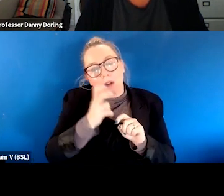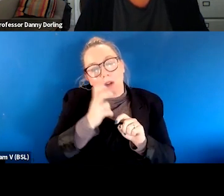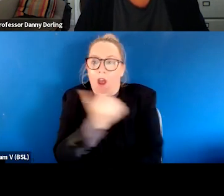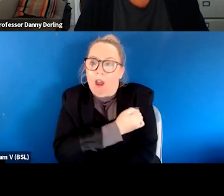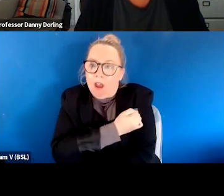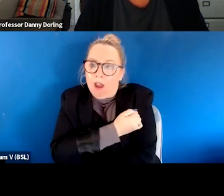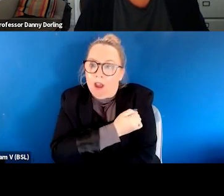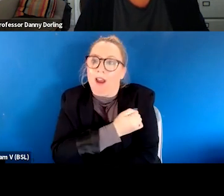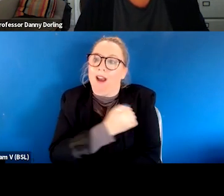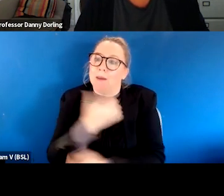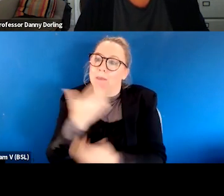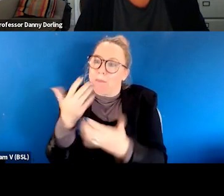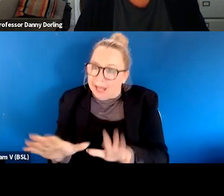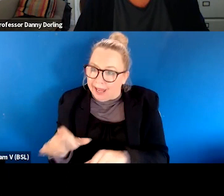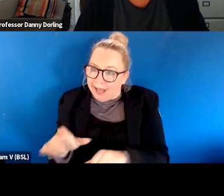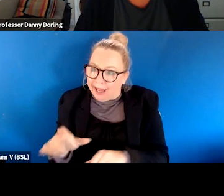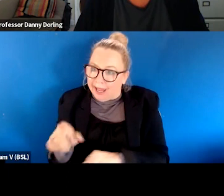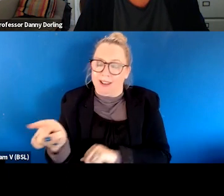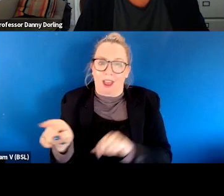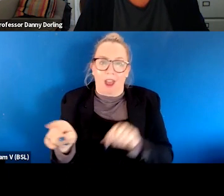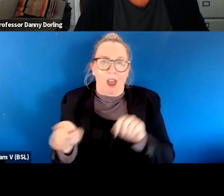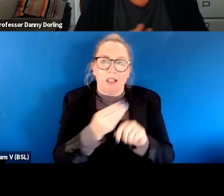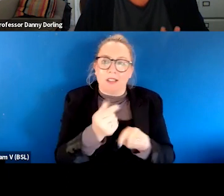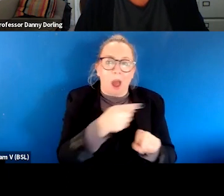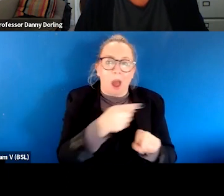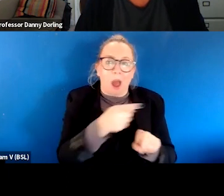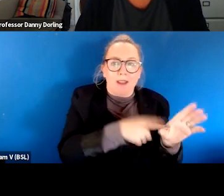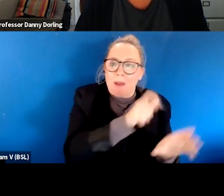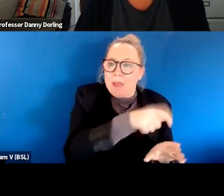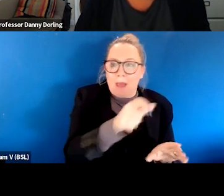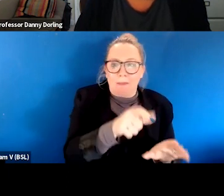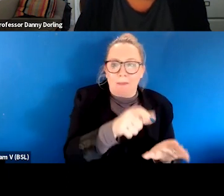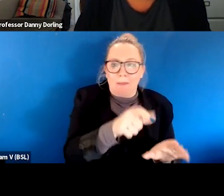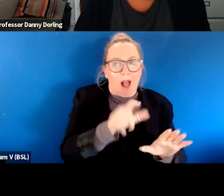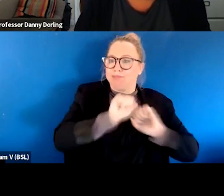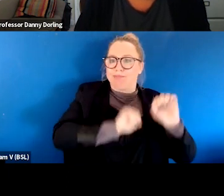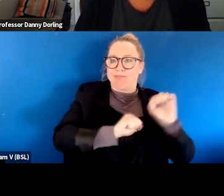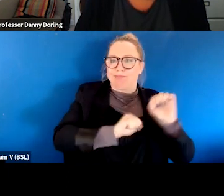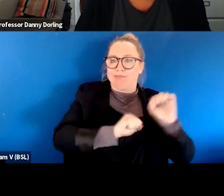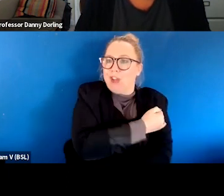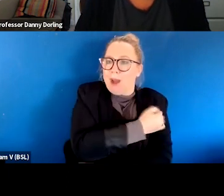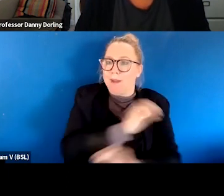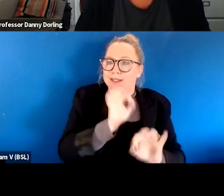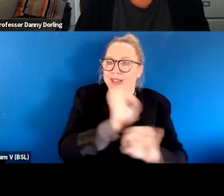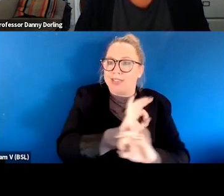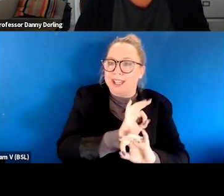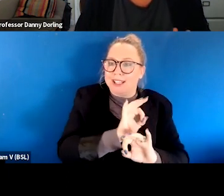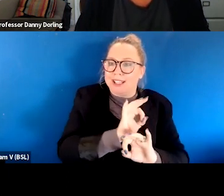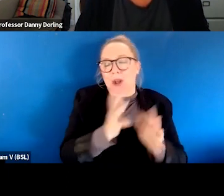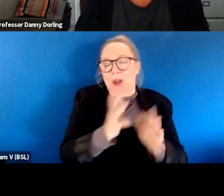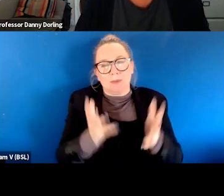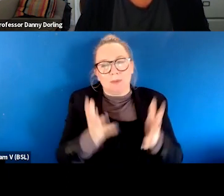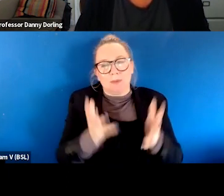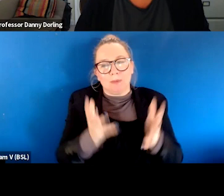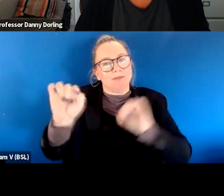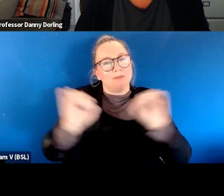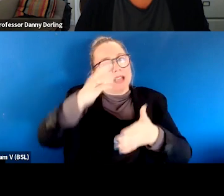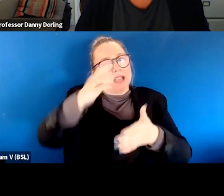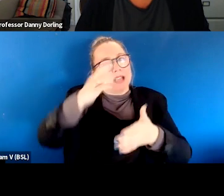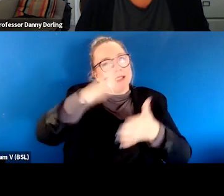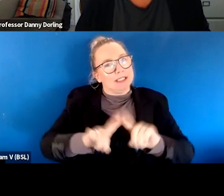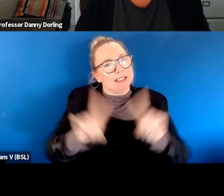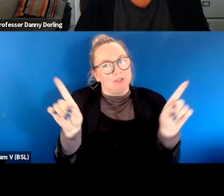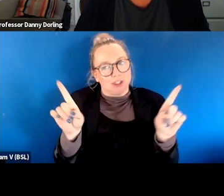people are most likely not to have had a single jab, but still less worried because of the chances. Let's move forward.